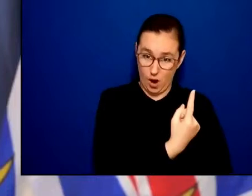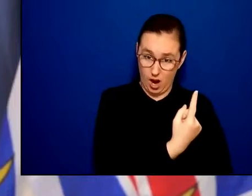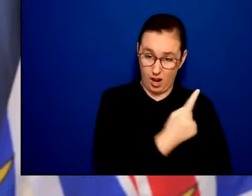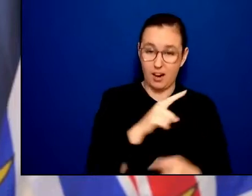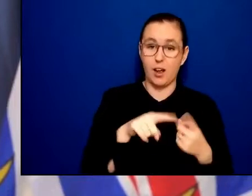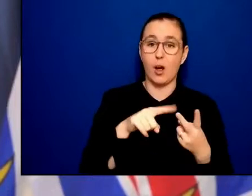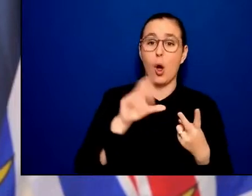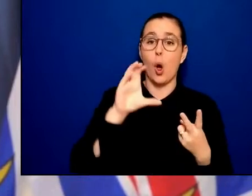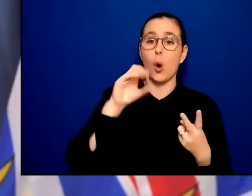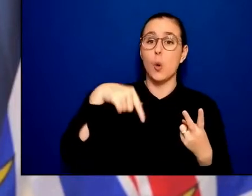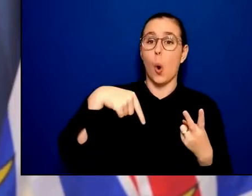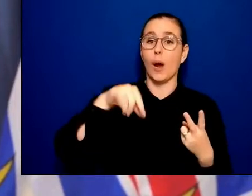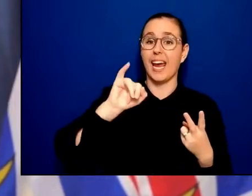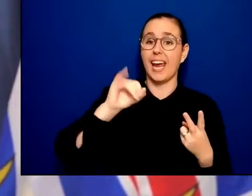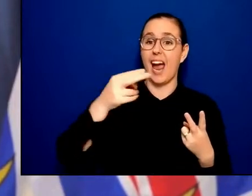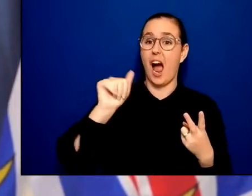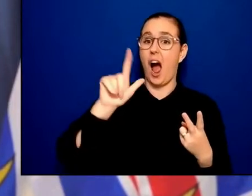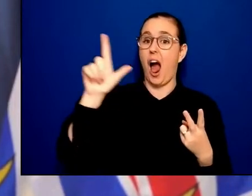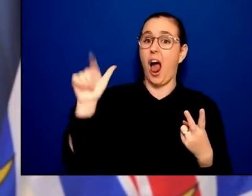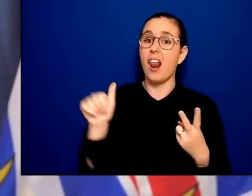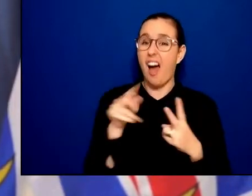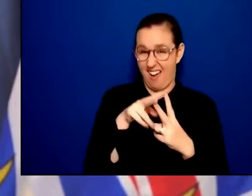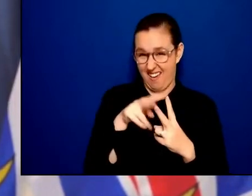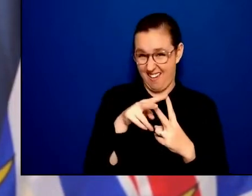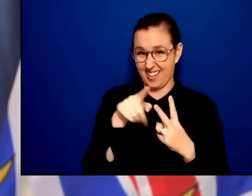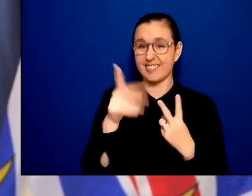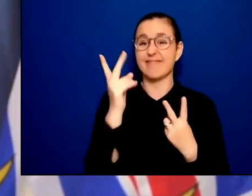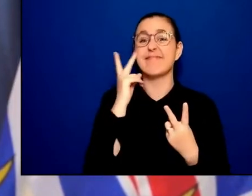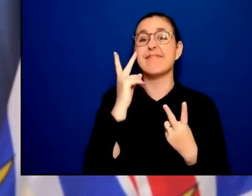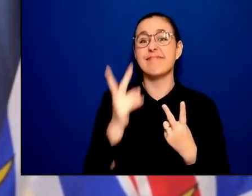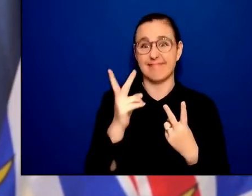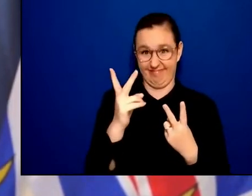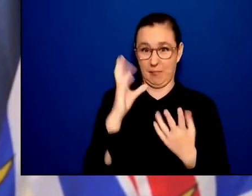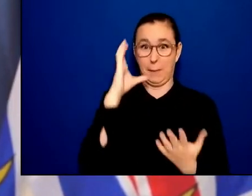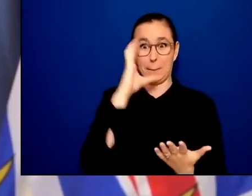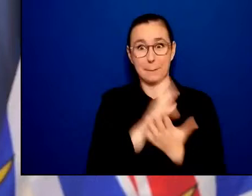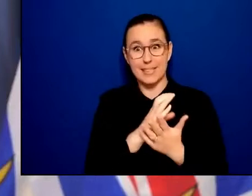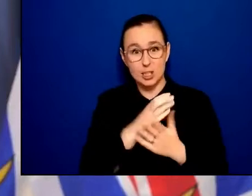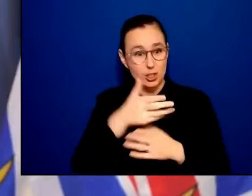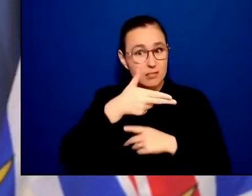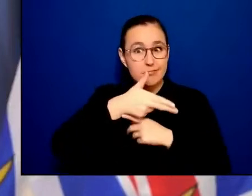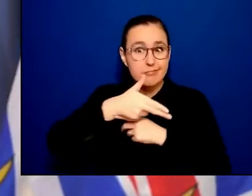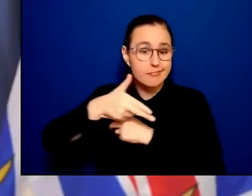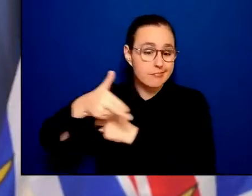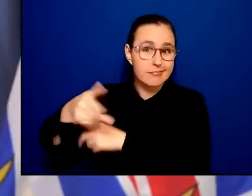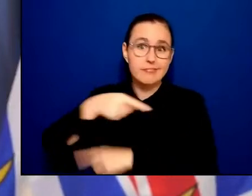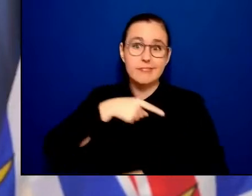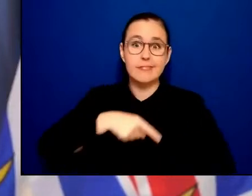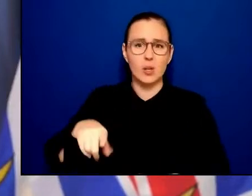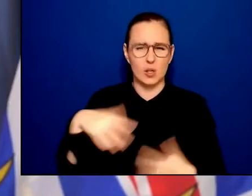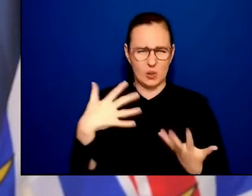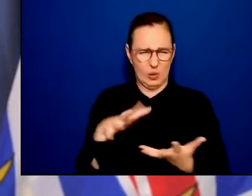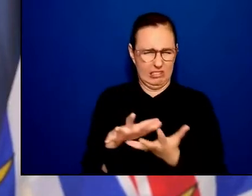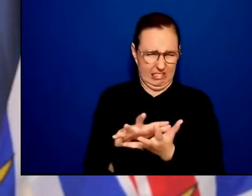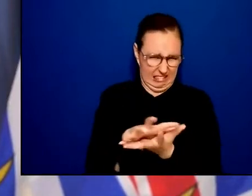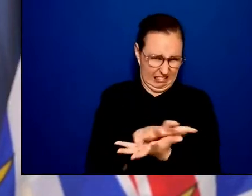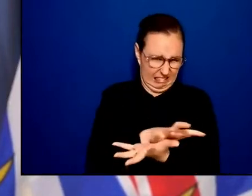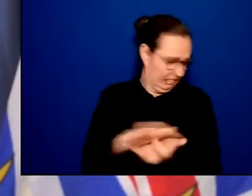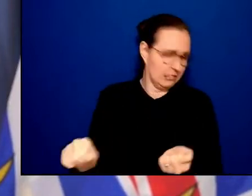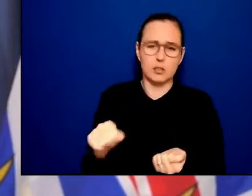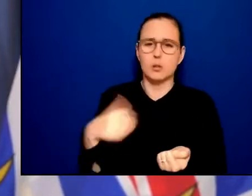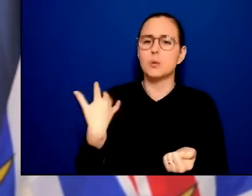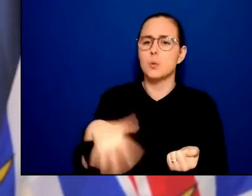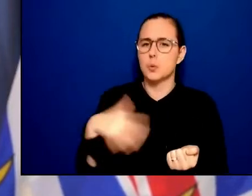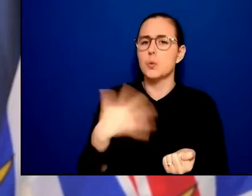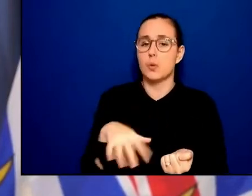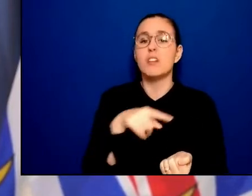damage there is significant. Let me just say in closing that this is a challenging time, and we will get through this. Our government will do everything we can